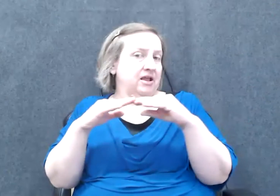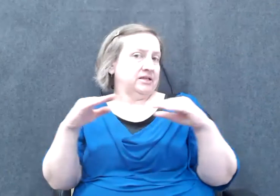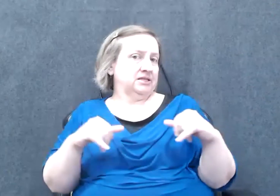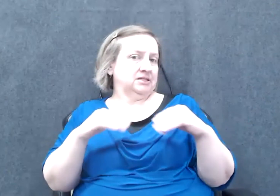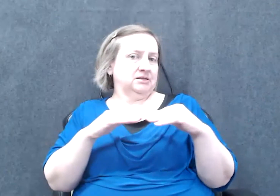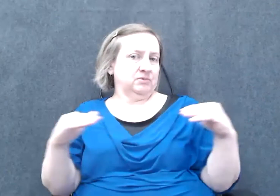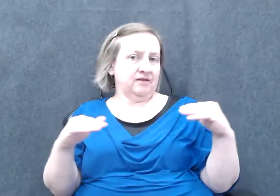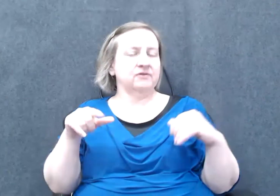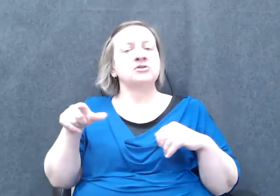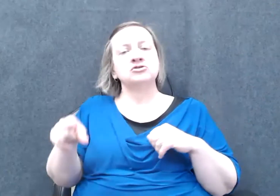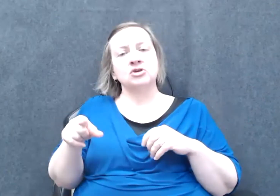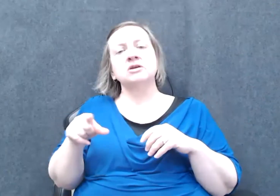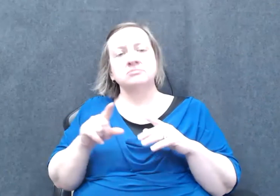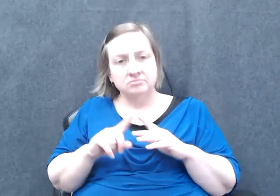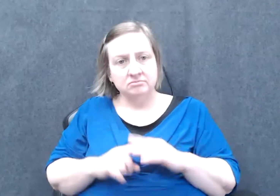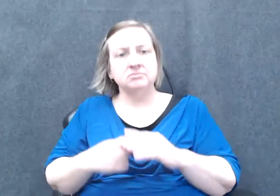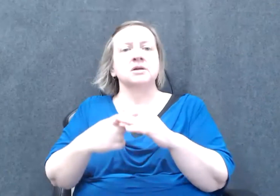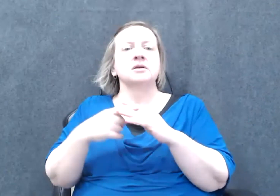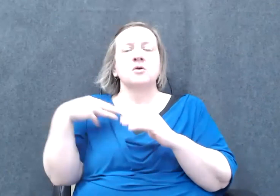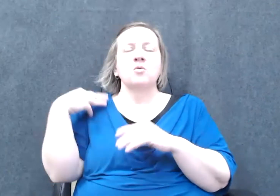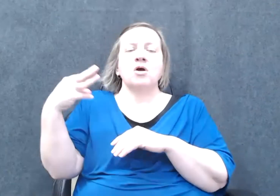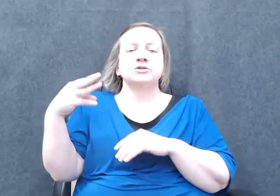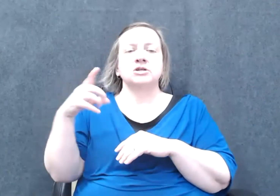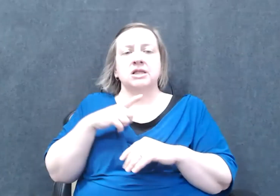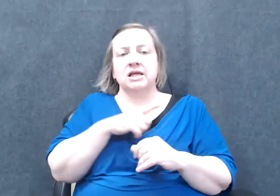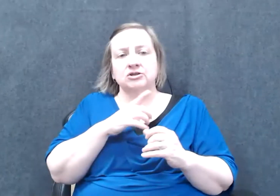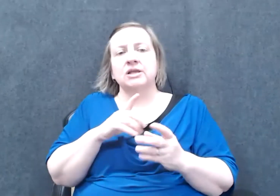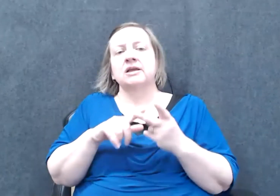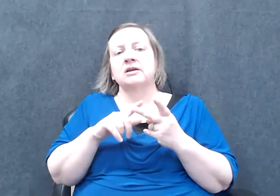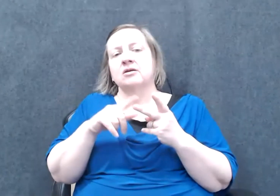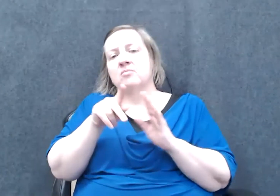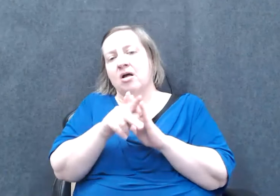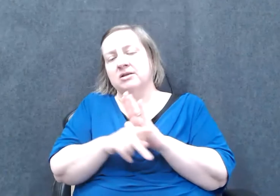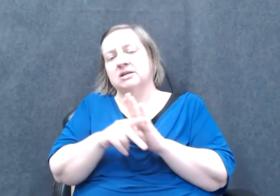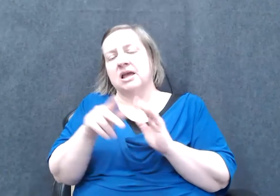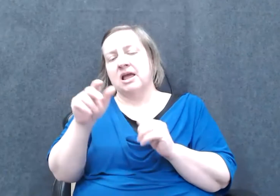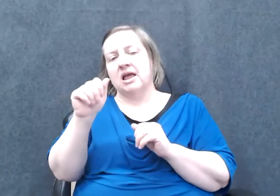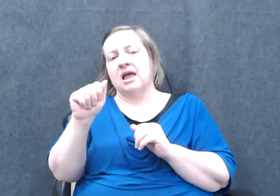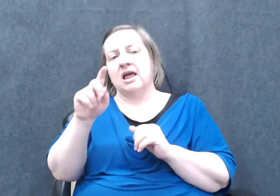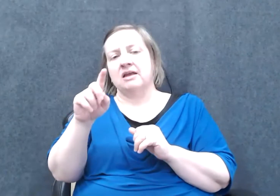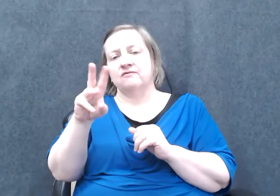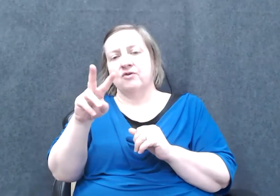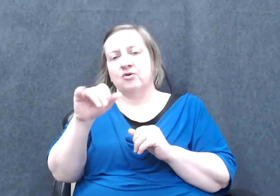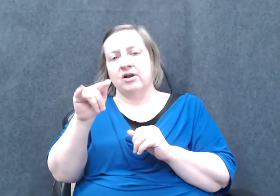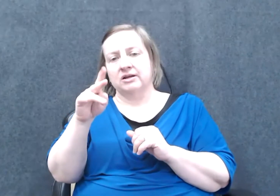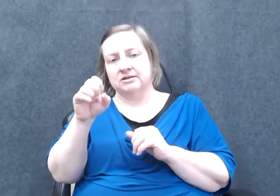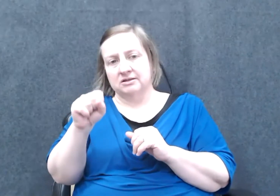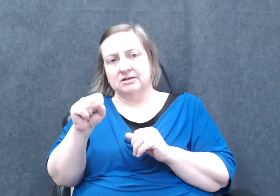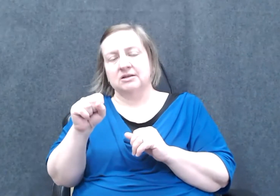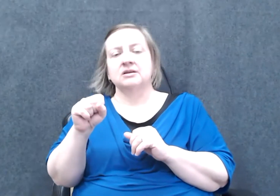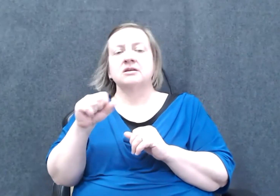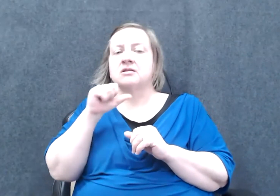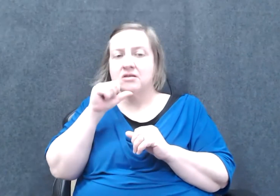She is the convener of Washington Legislative and Policy Advocates, WLPA, a